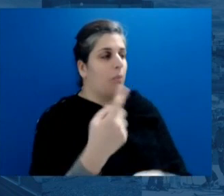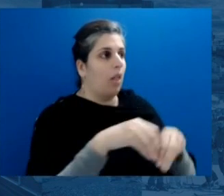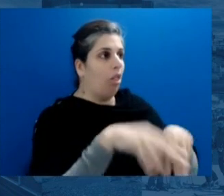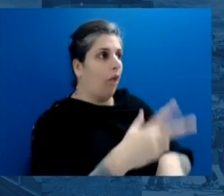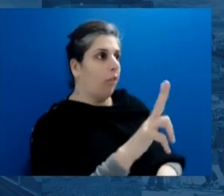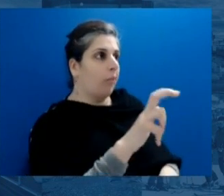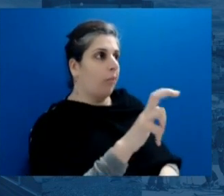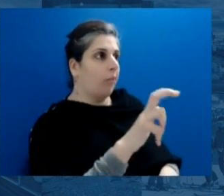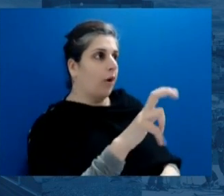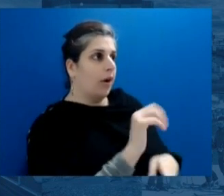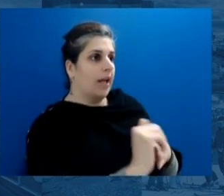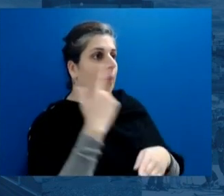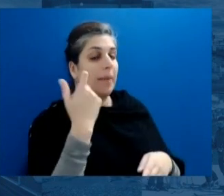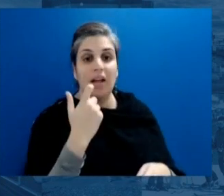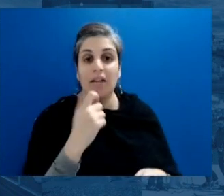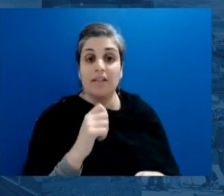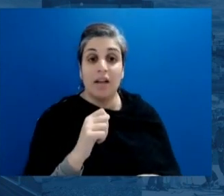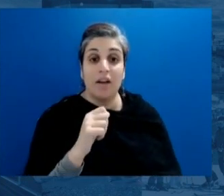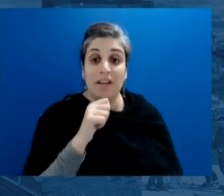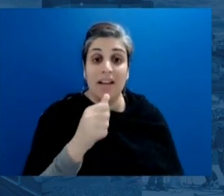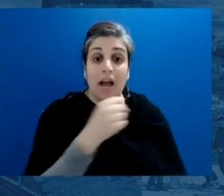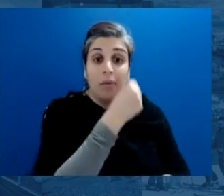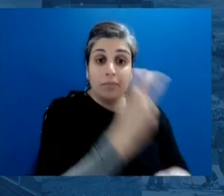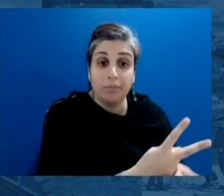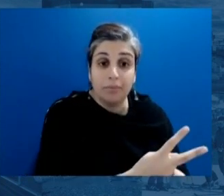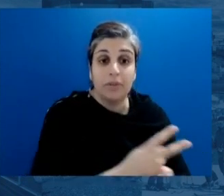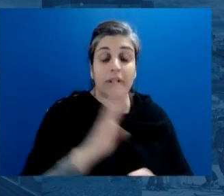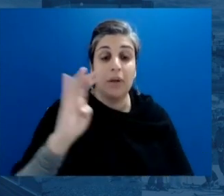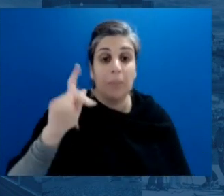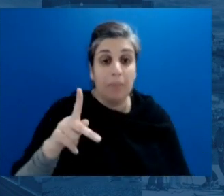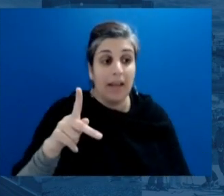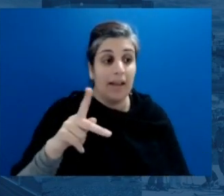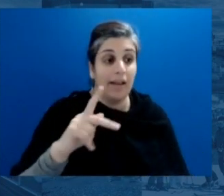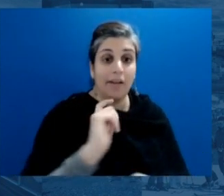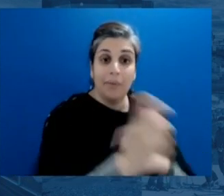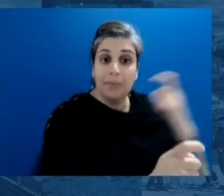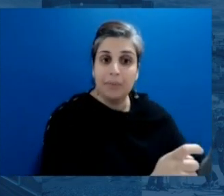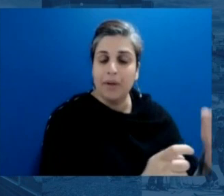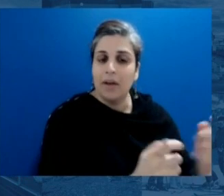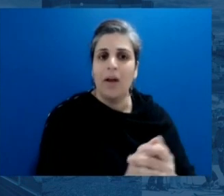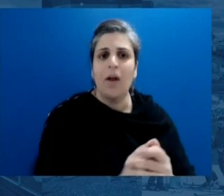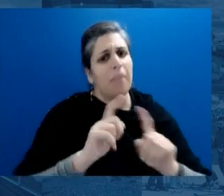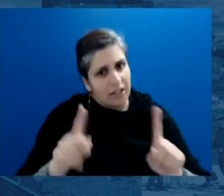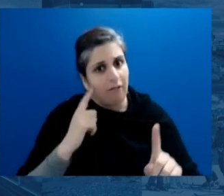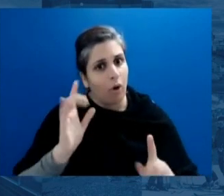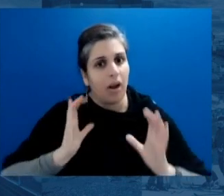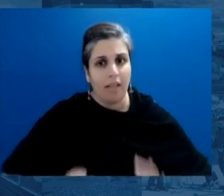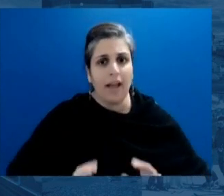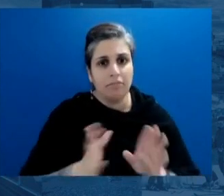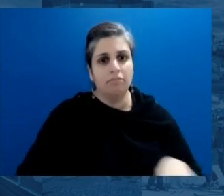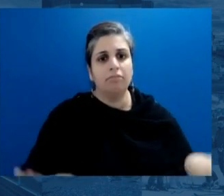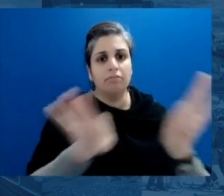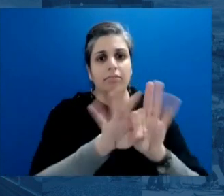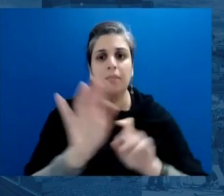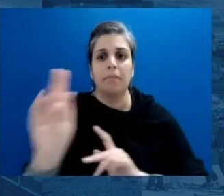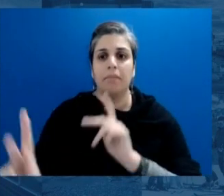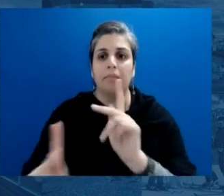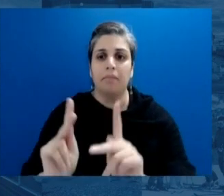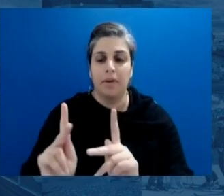bank transaction. But those figures are really meaningful to our clients, and they're people who are trying to make ends